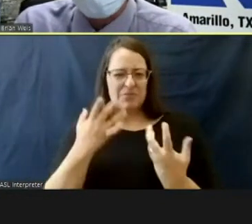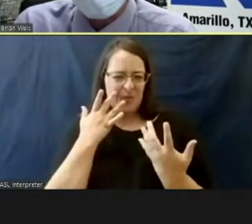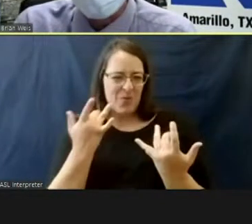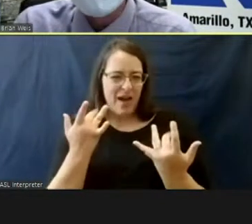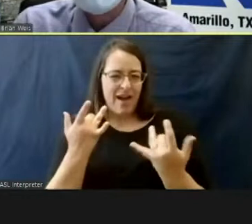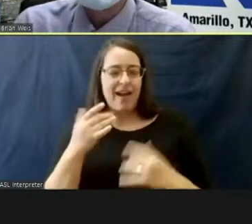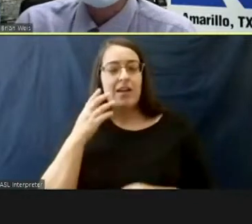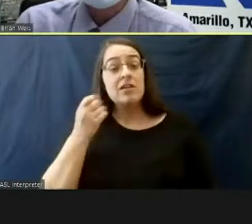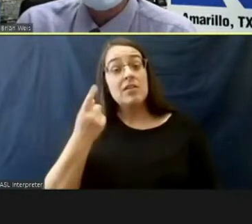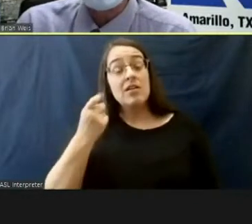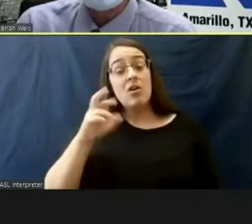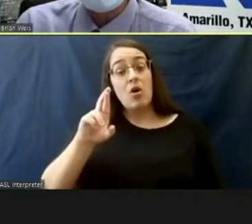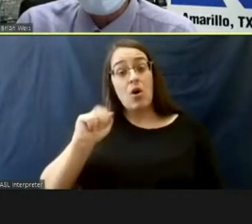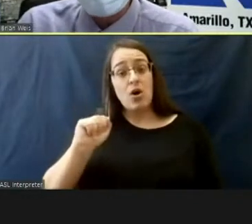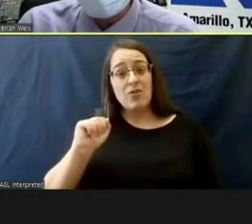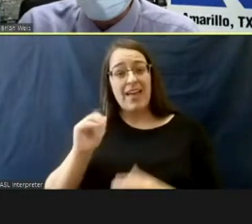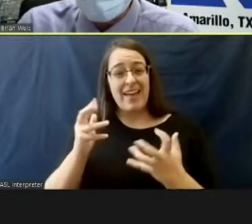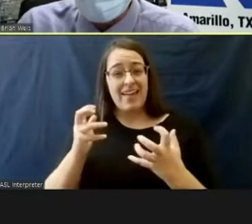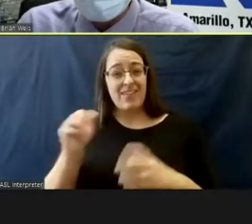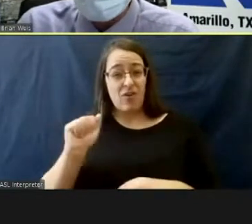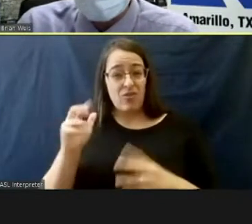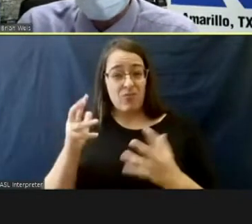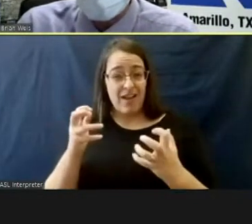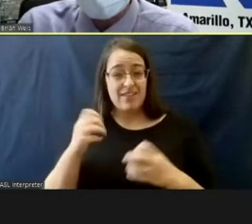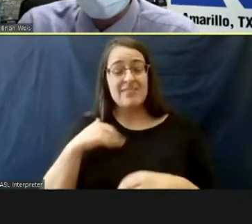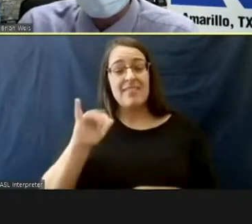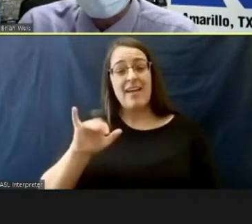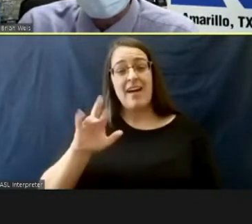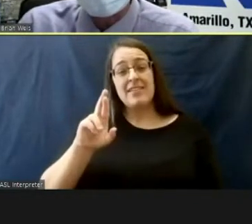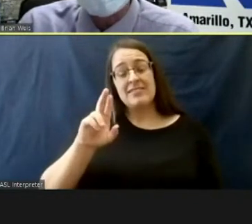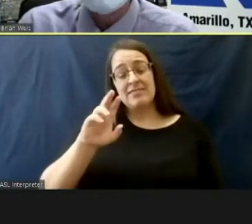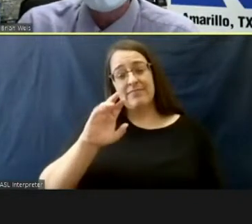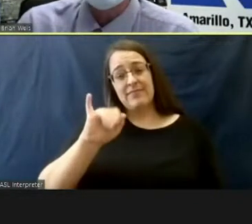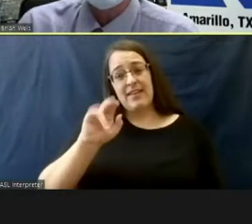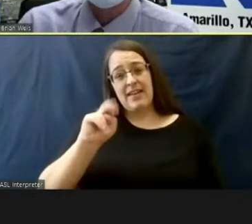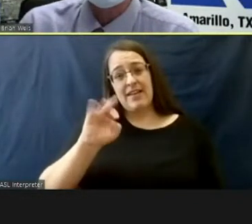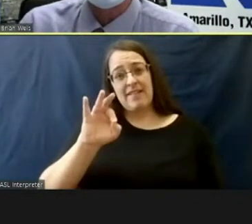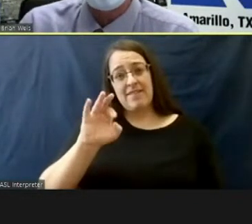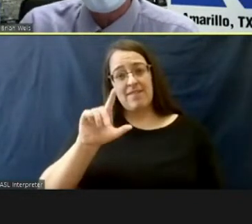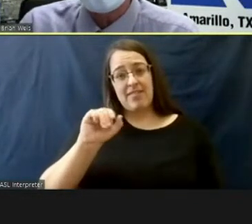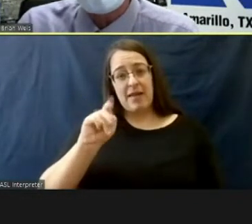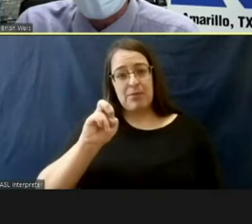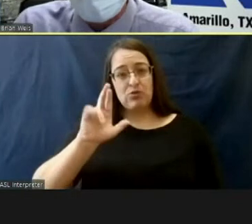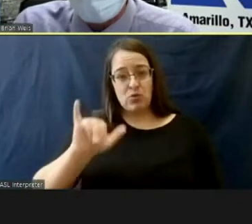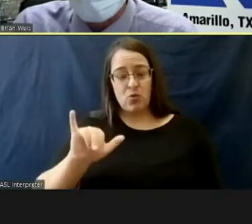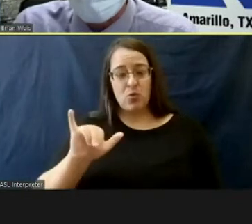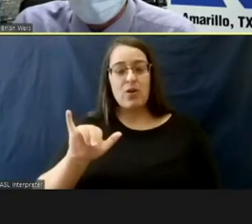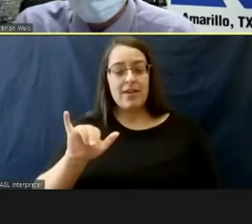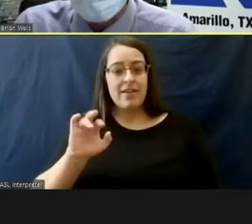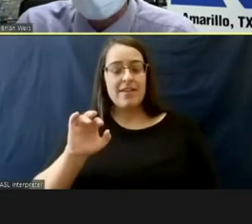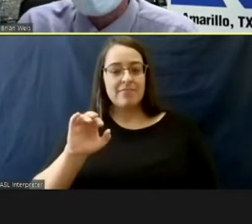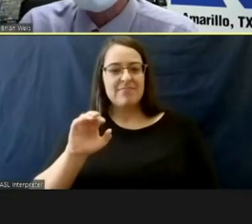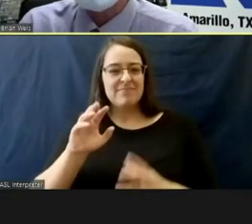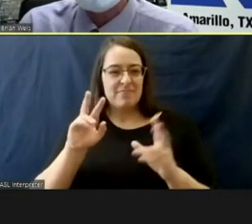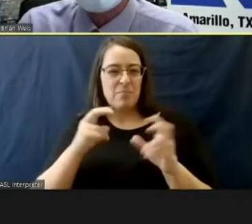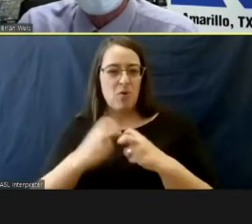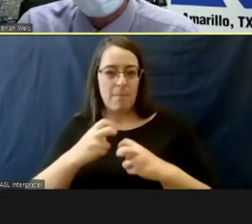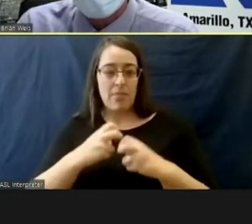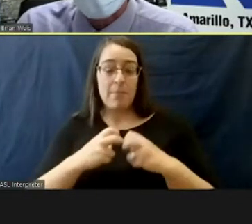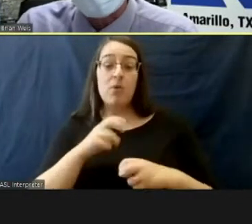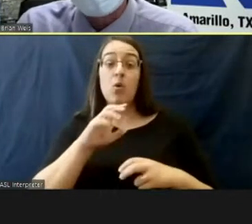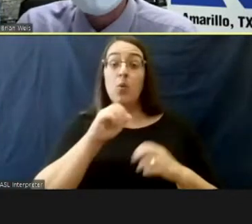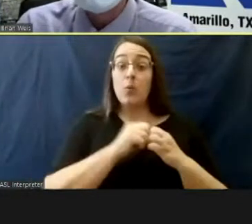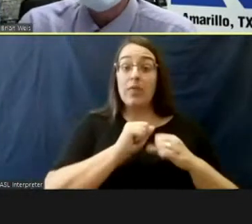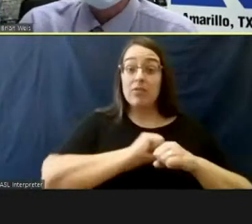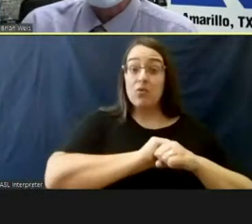inflammatory condition. Okay? We know that people who get very sick from COVID-19 are suffering from overwhelming inflammation, what we call a